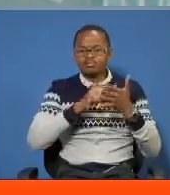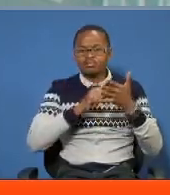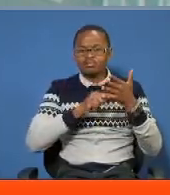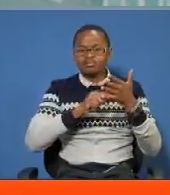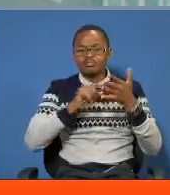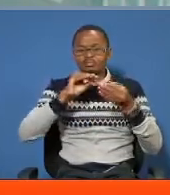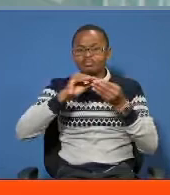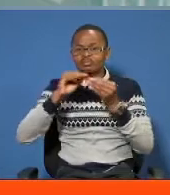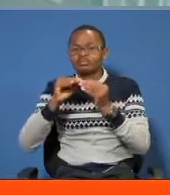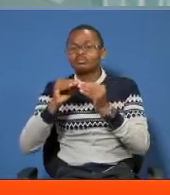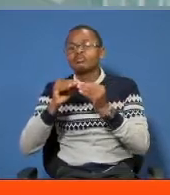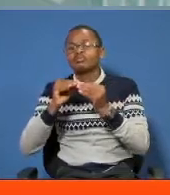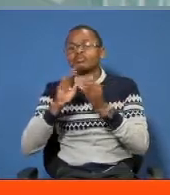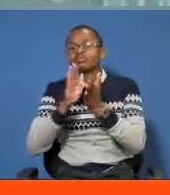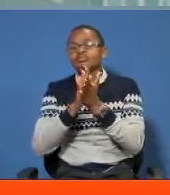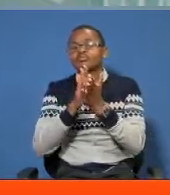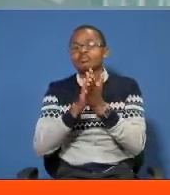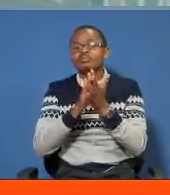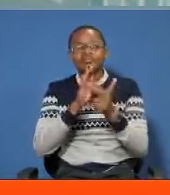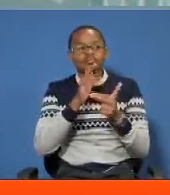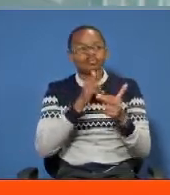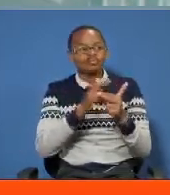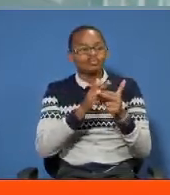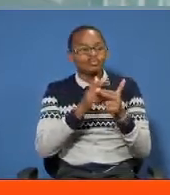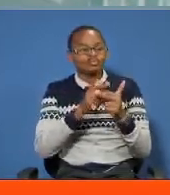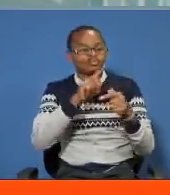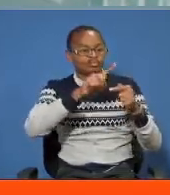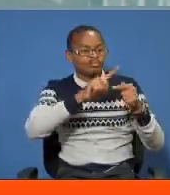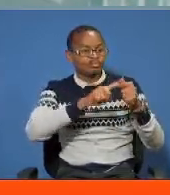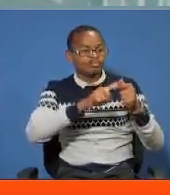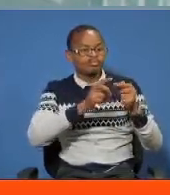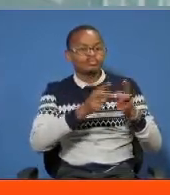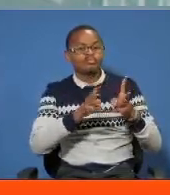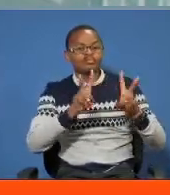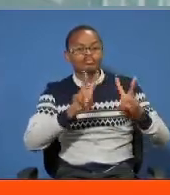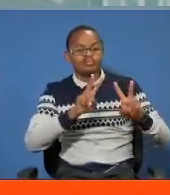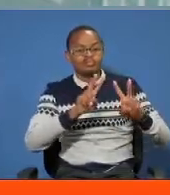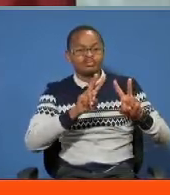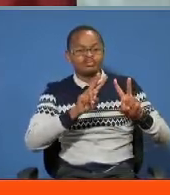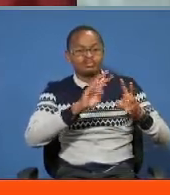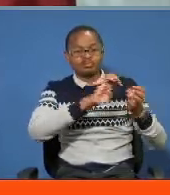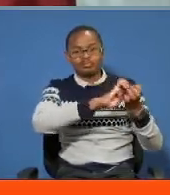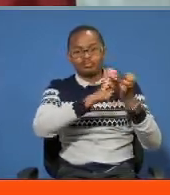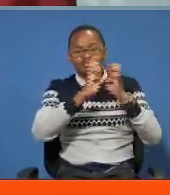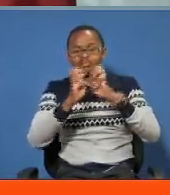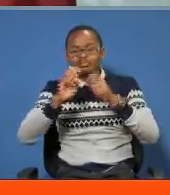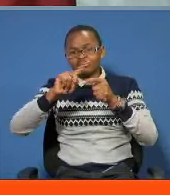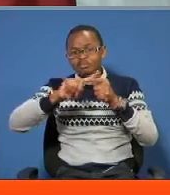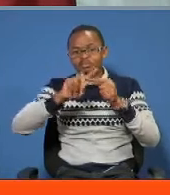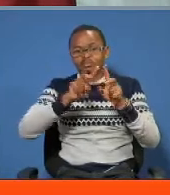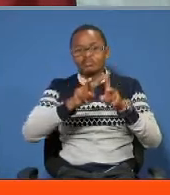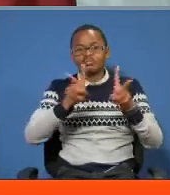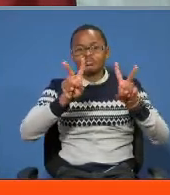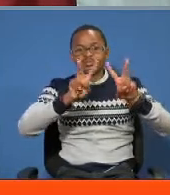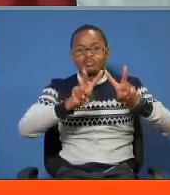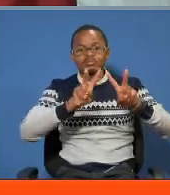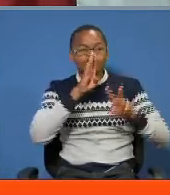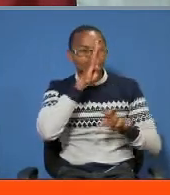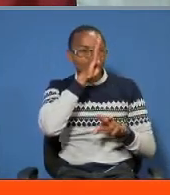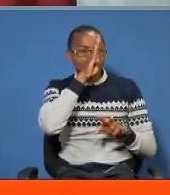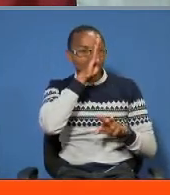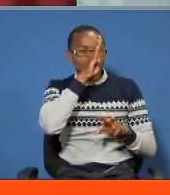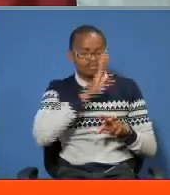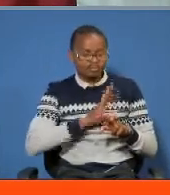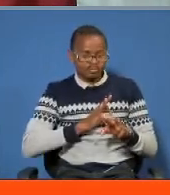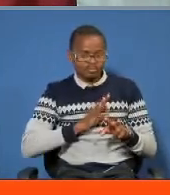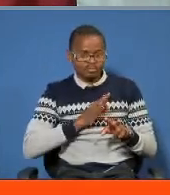what is innovation? And I have my own little definition. I call it change that adds value. It's change that adds value. And it's got